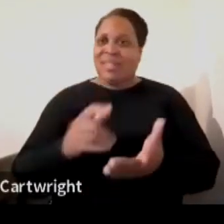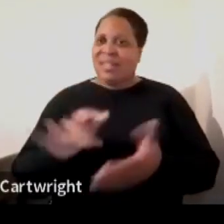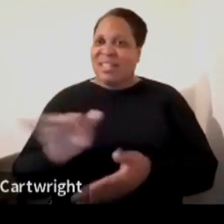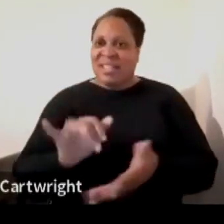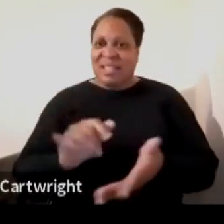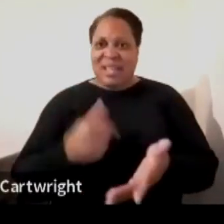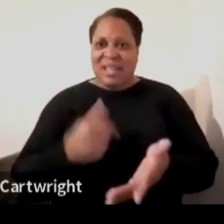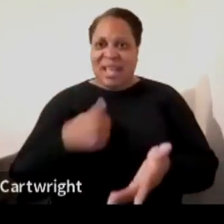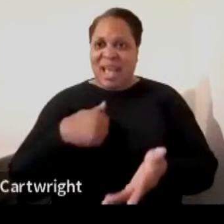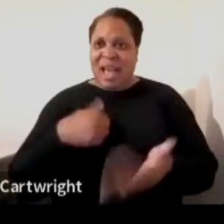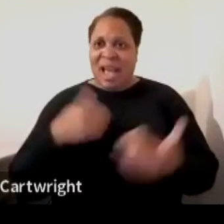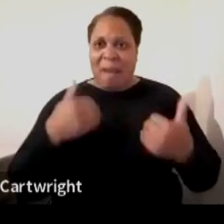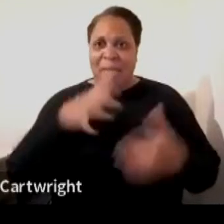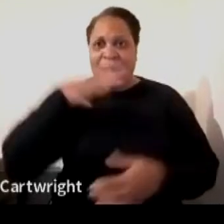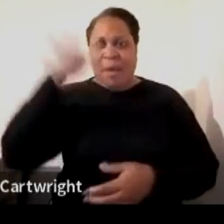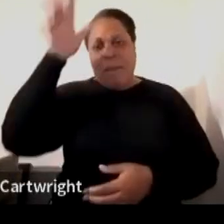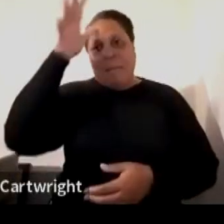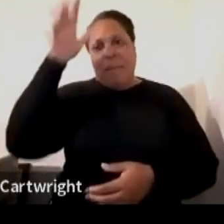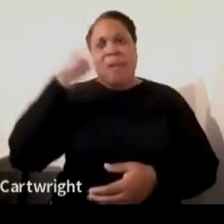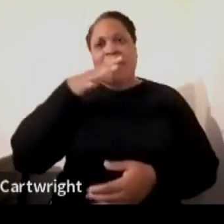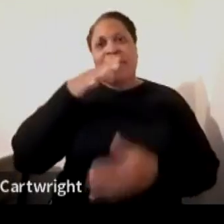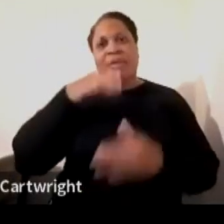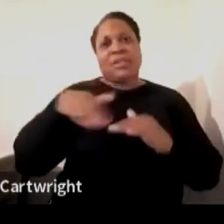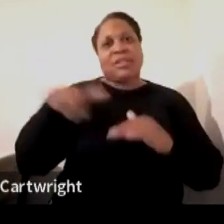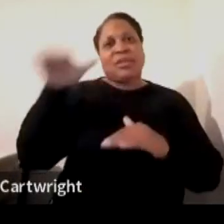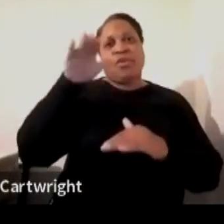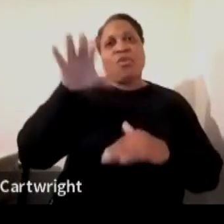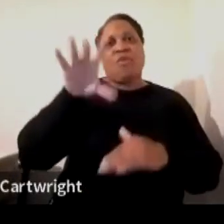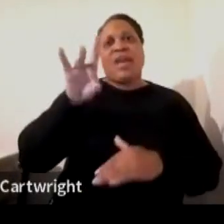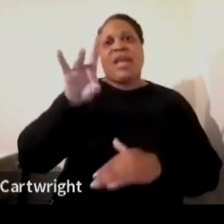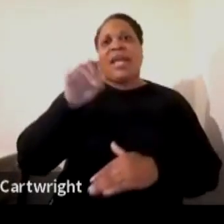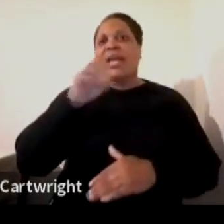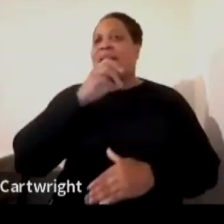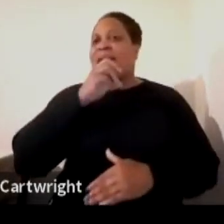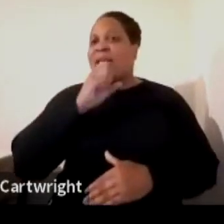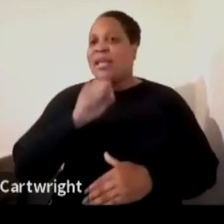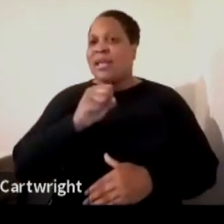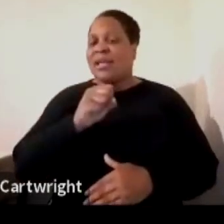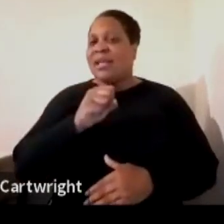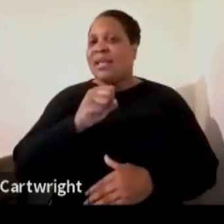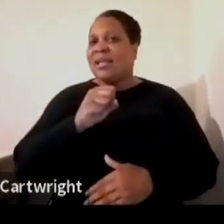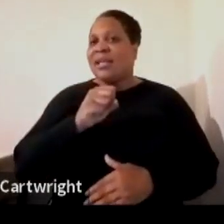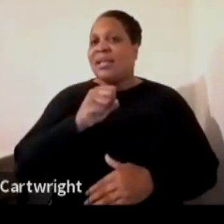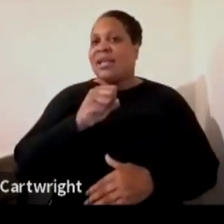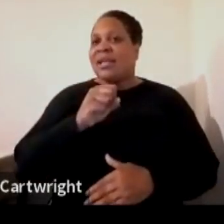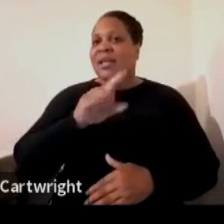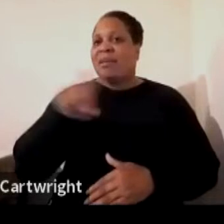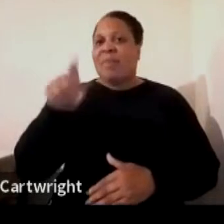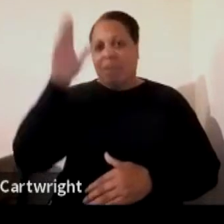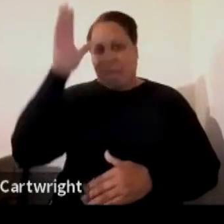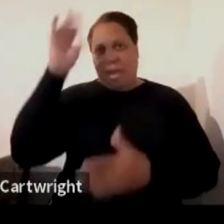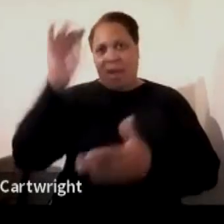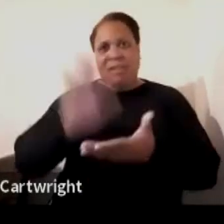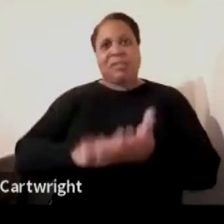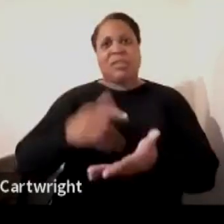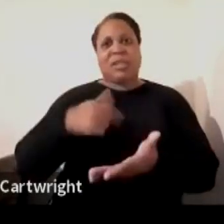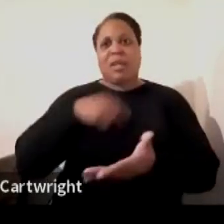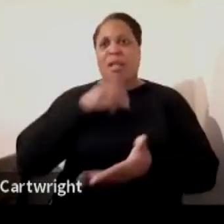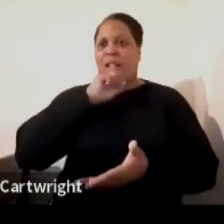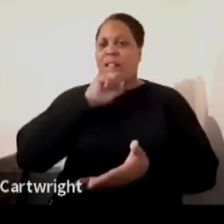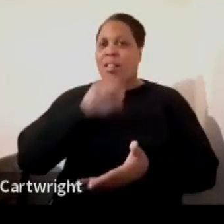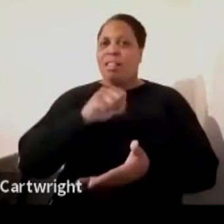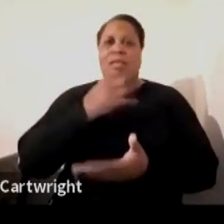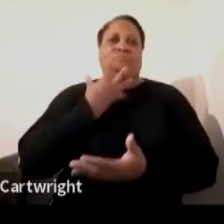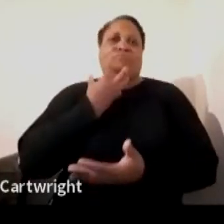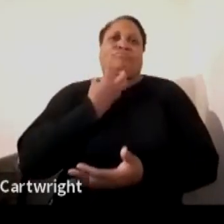My parents are over 80. My aunt and her husband, who I love very dearly, are over 80.